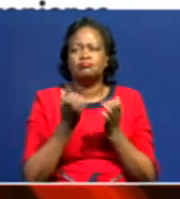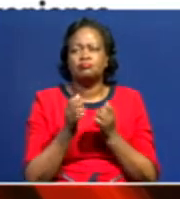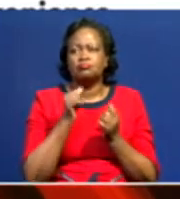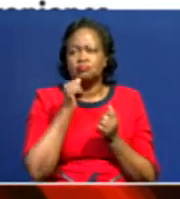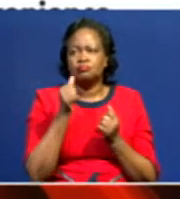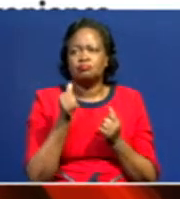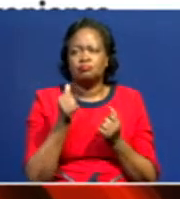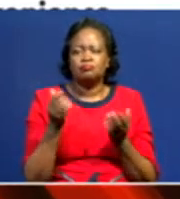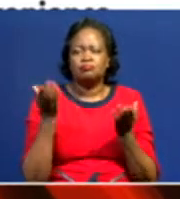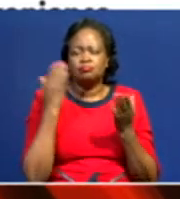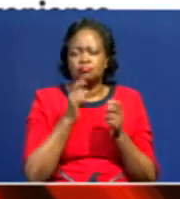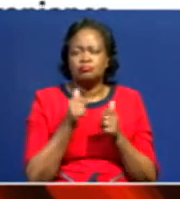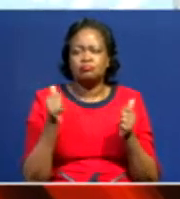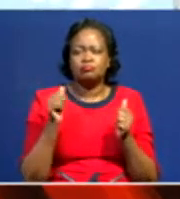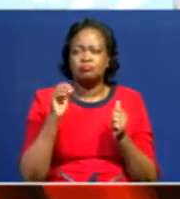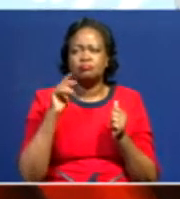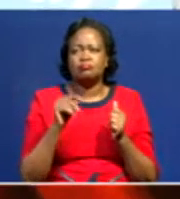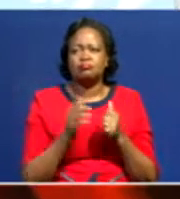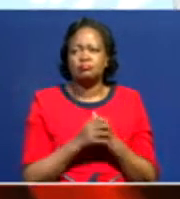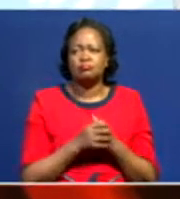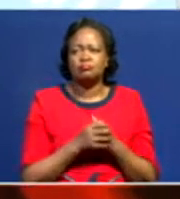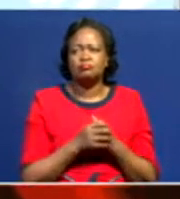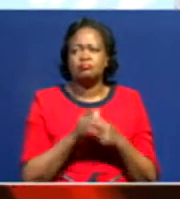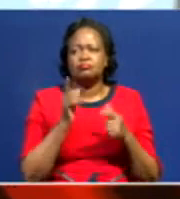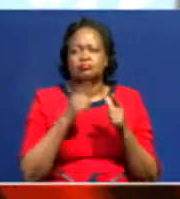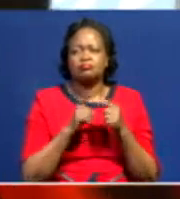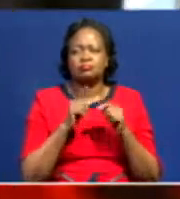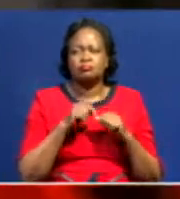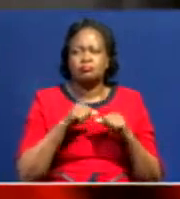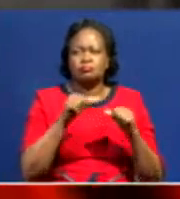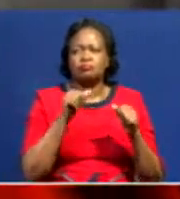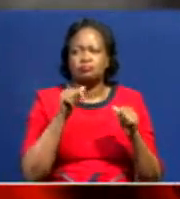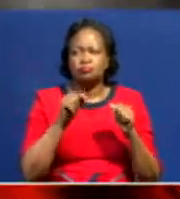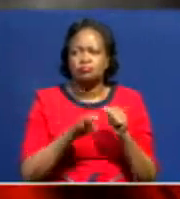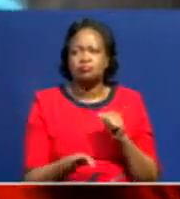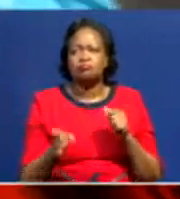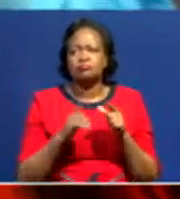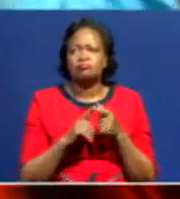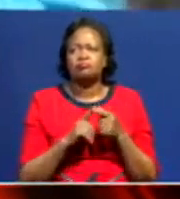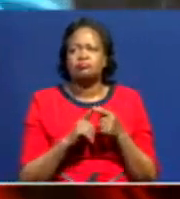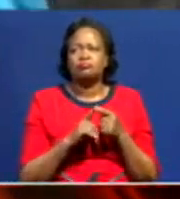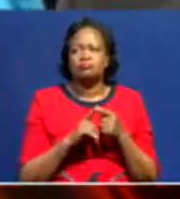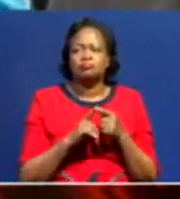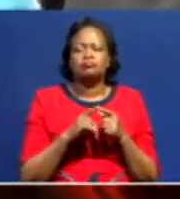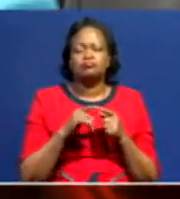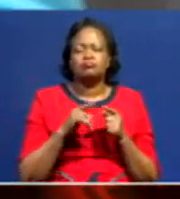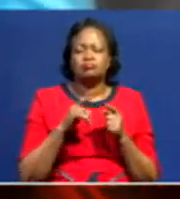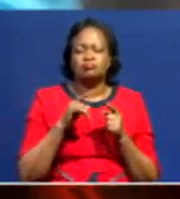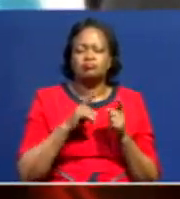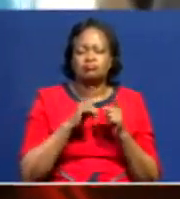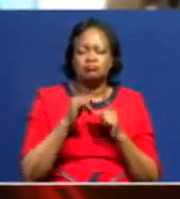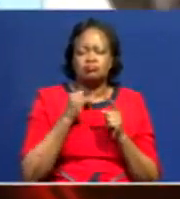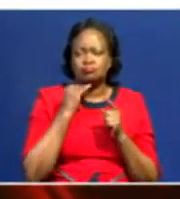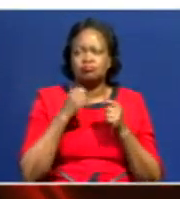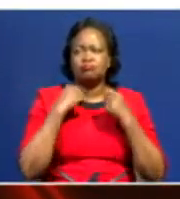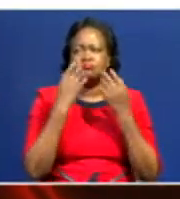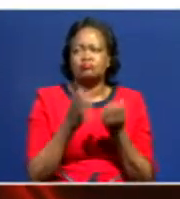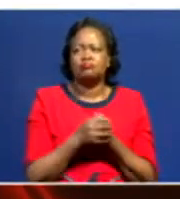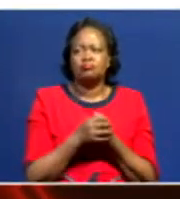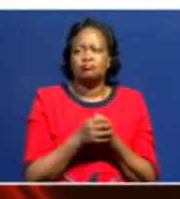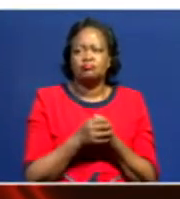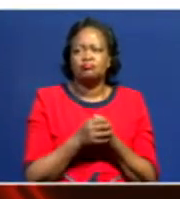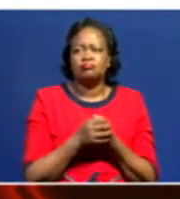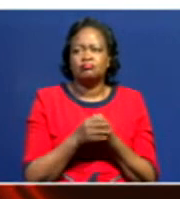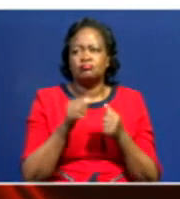being completed on Mpesa. The issue persisted to this morning, prompting Safaricom to issue another customer alert saying they